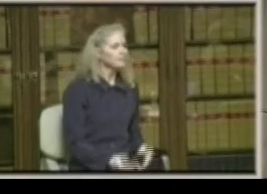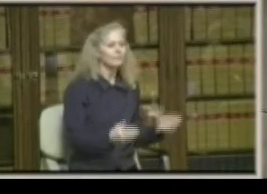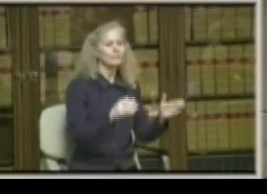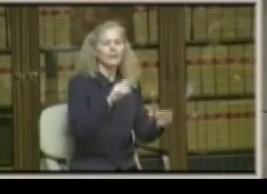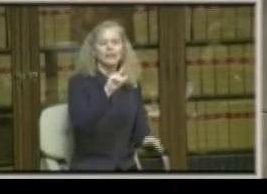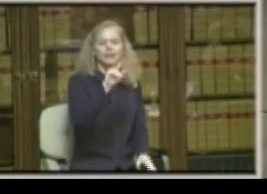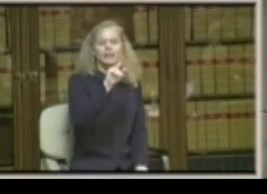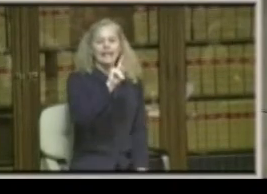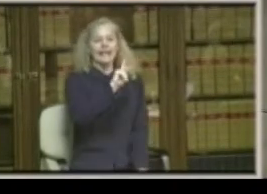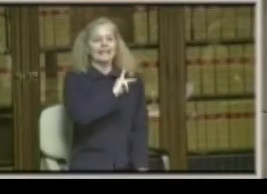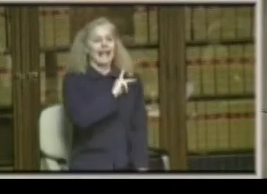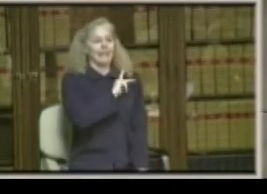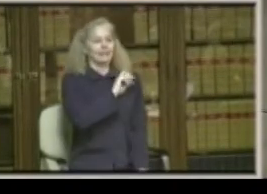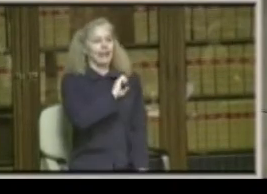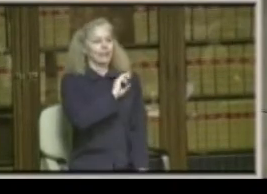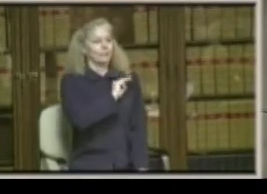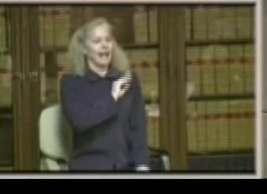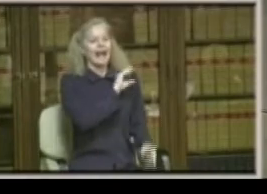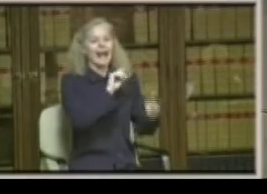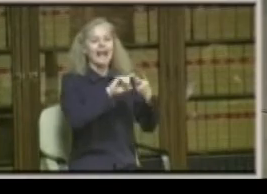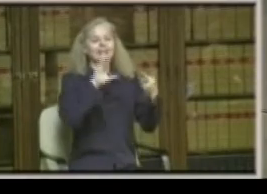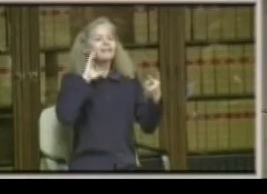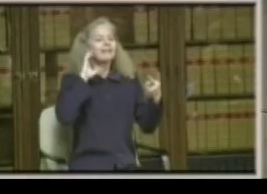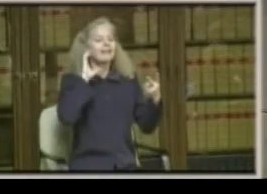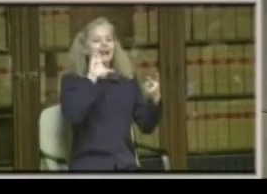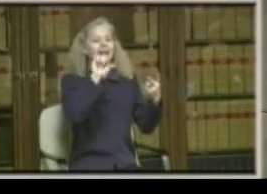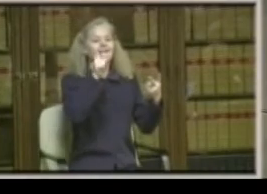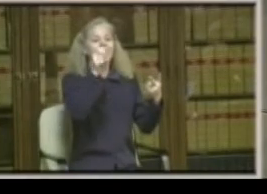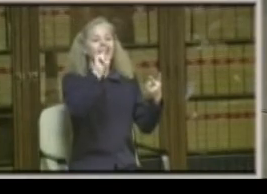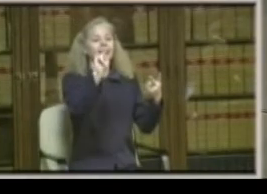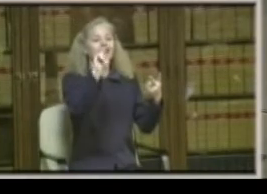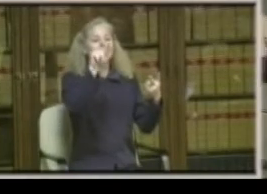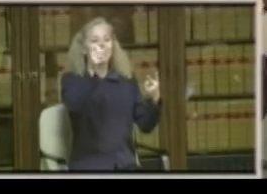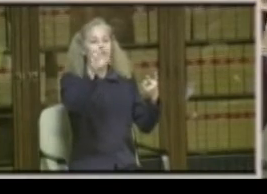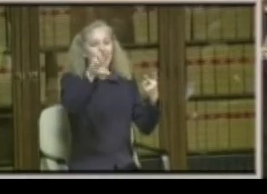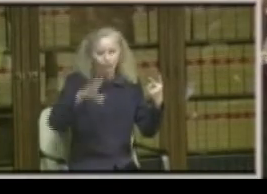Catherine Eckert-Mason and Colleen Thayer, please.